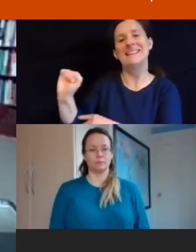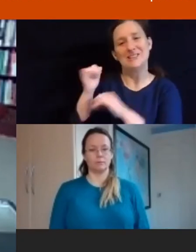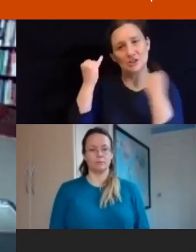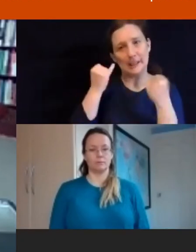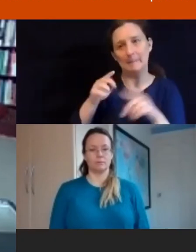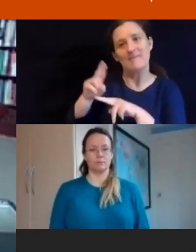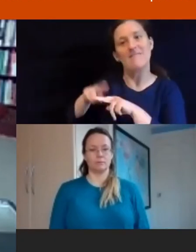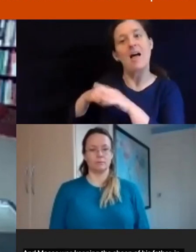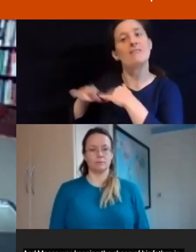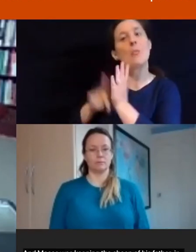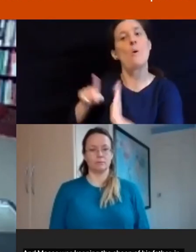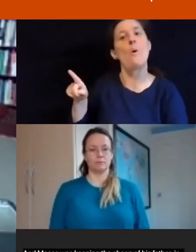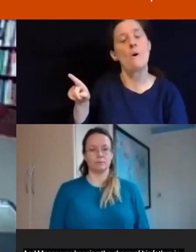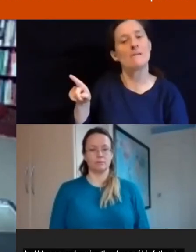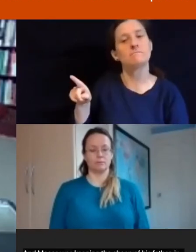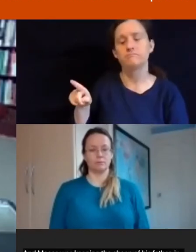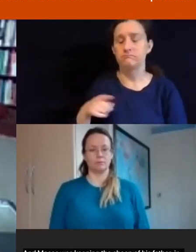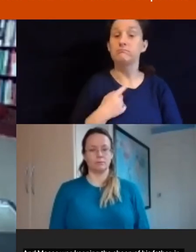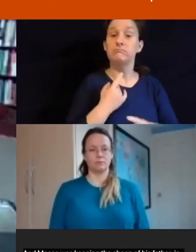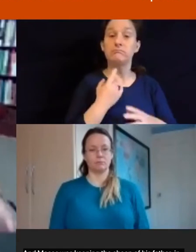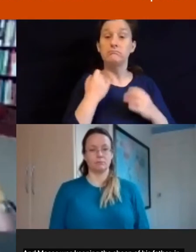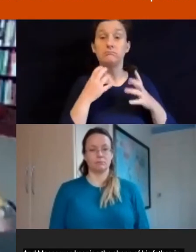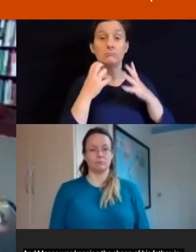He was a shepherd.